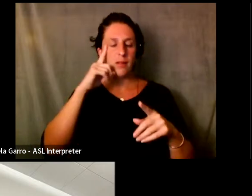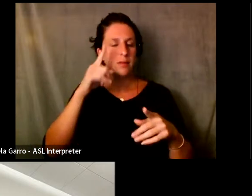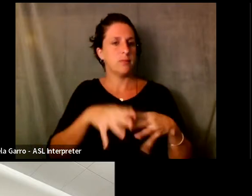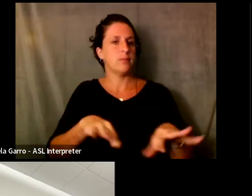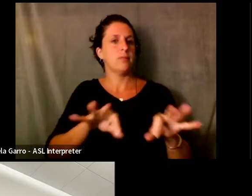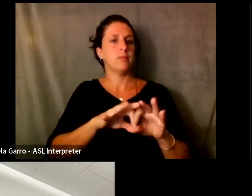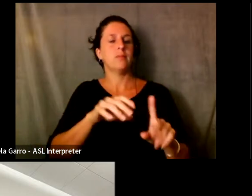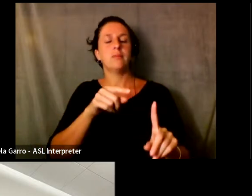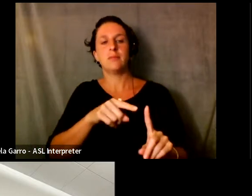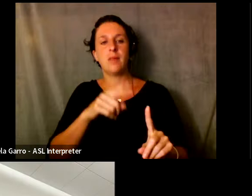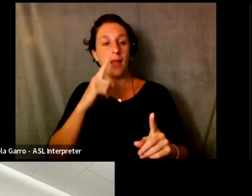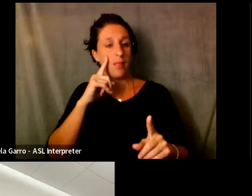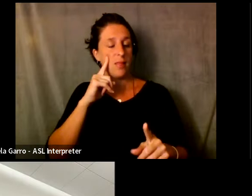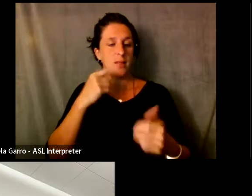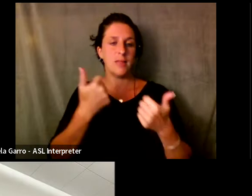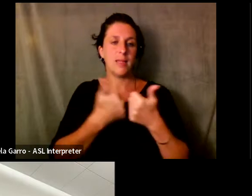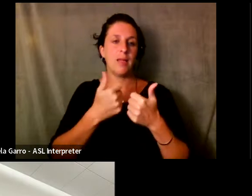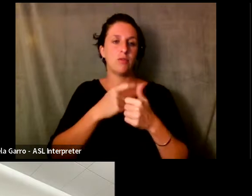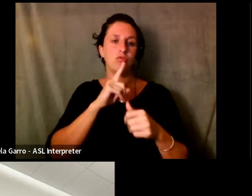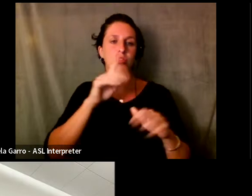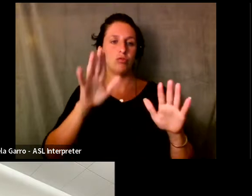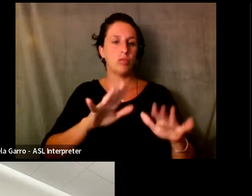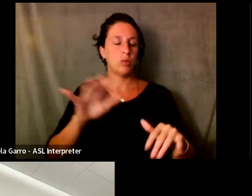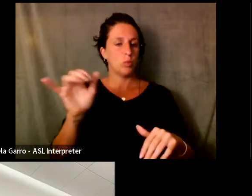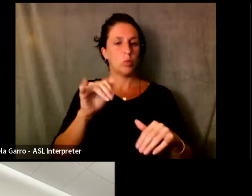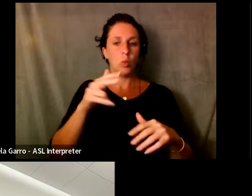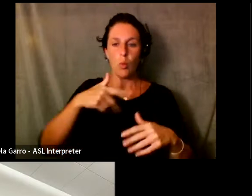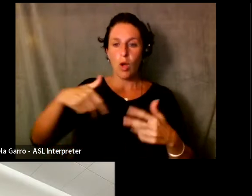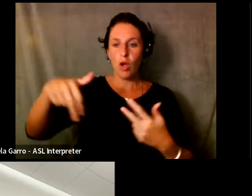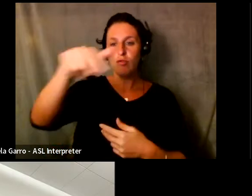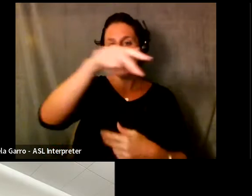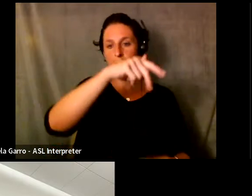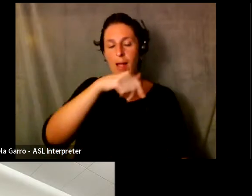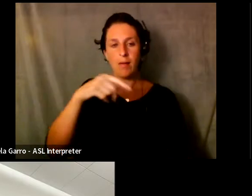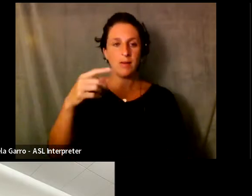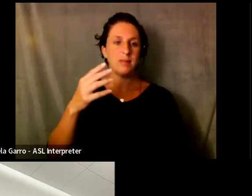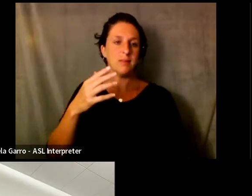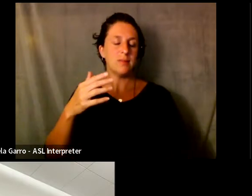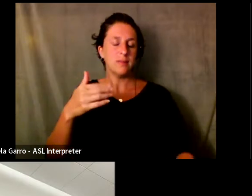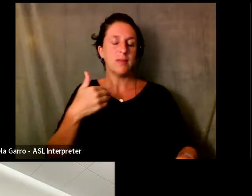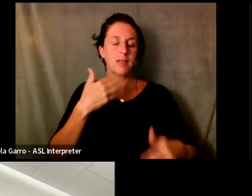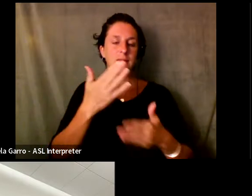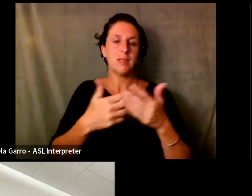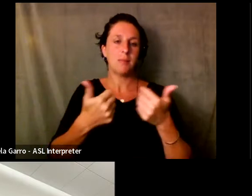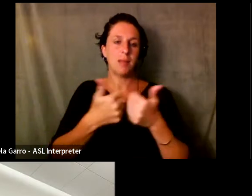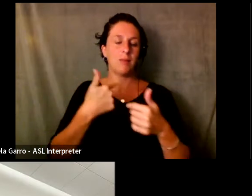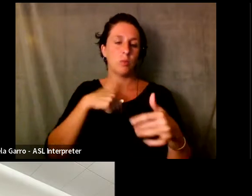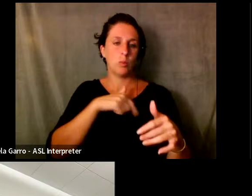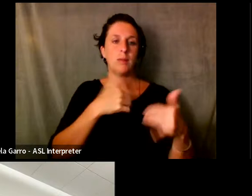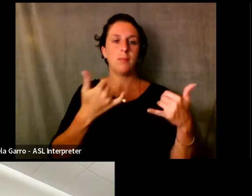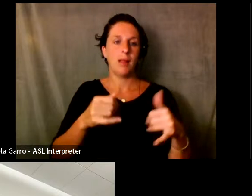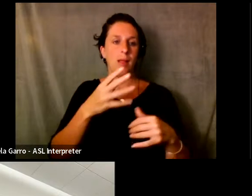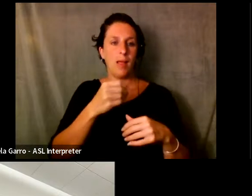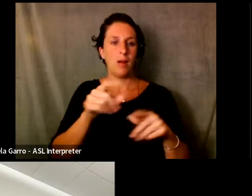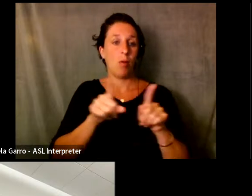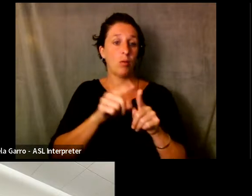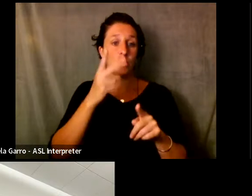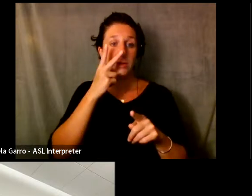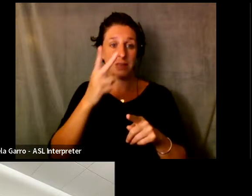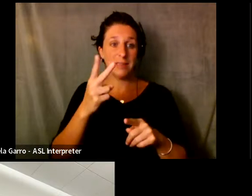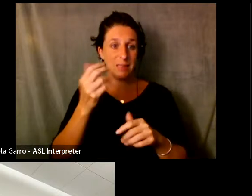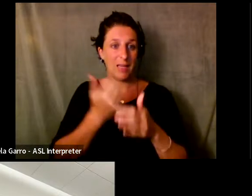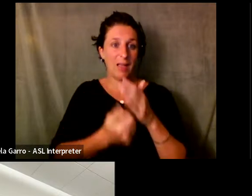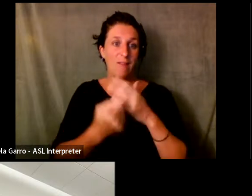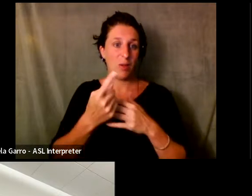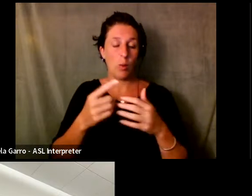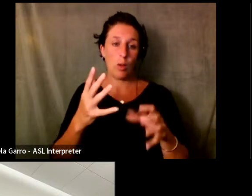the games were really great too. Walking around, and there's some games that we played in. And then seeing everybody win, most everybody